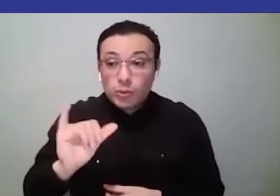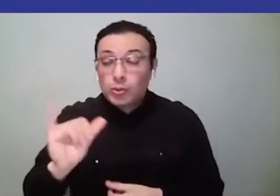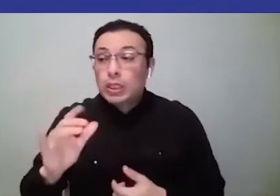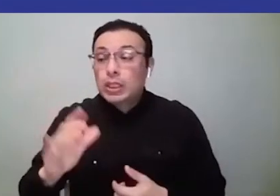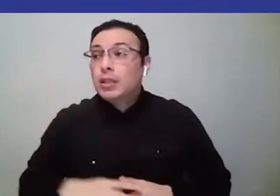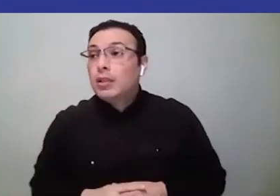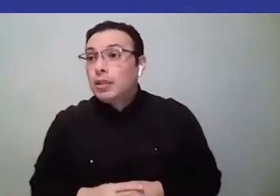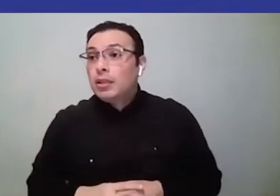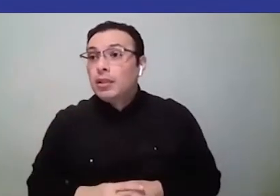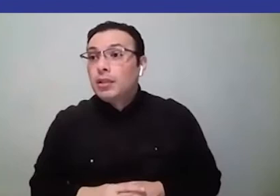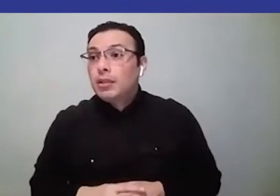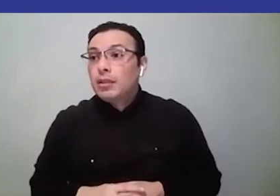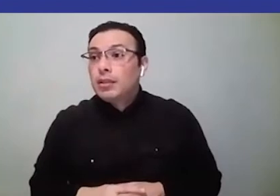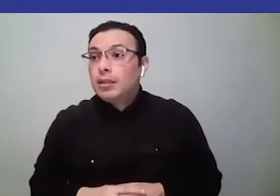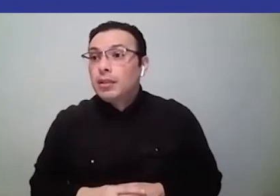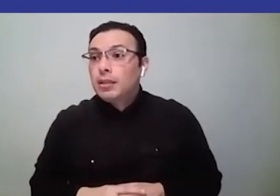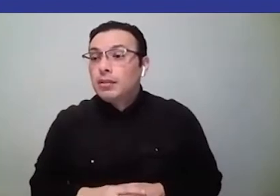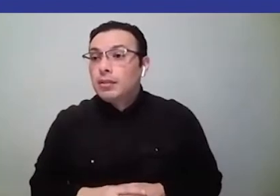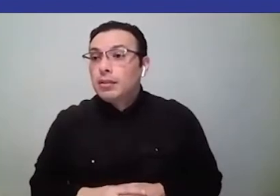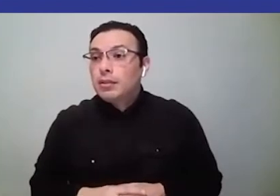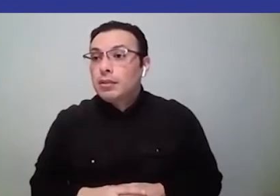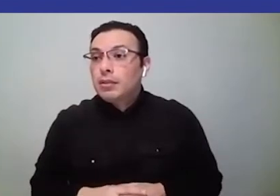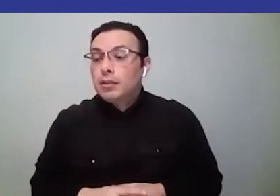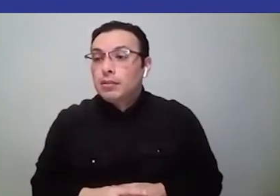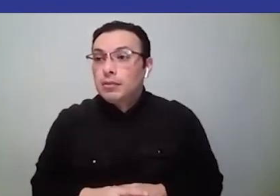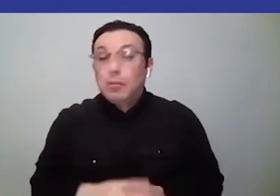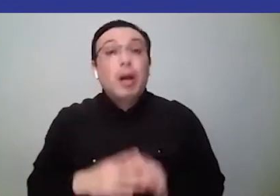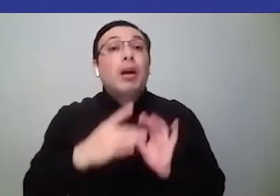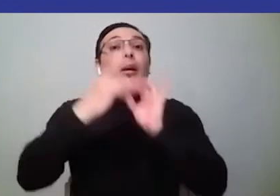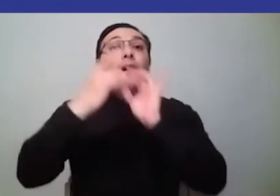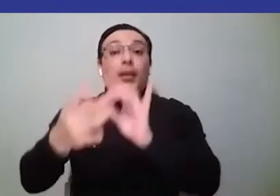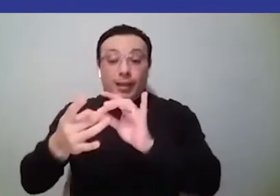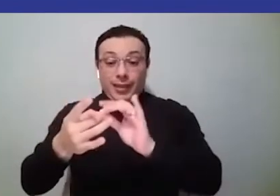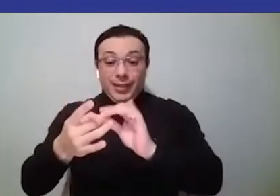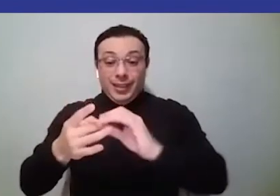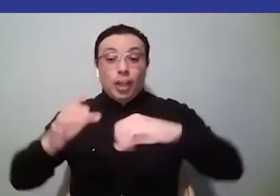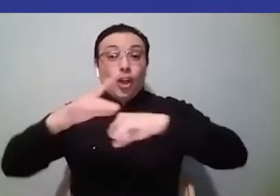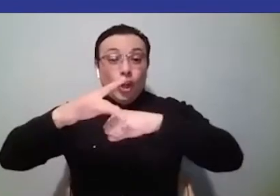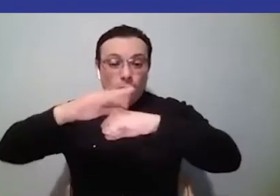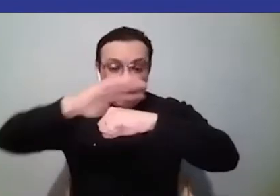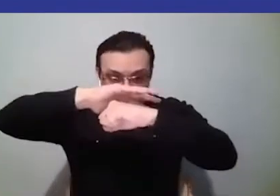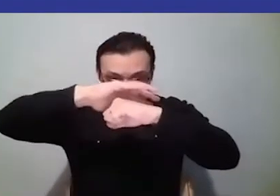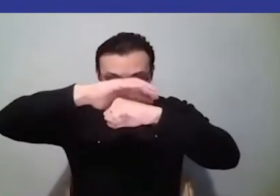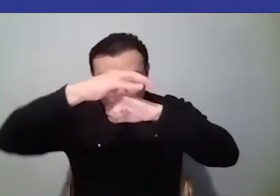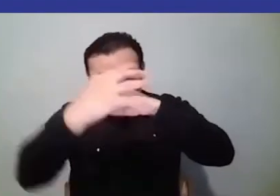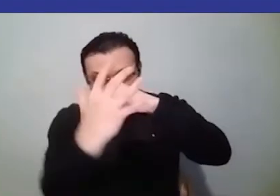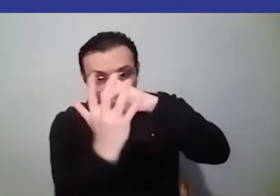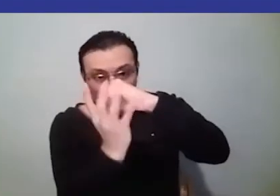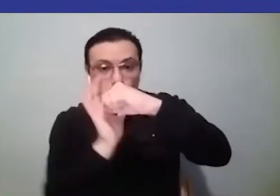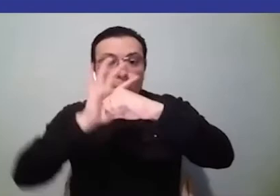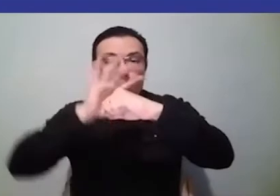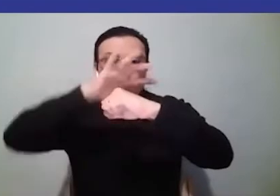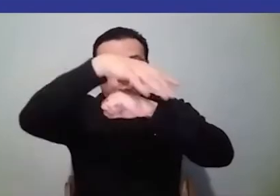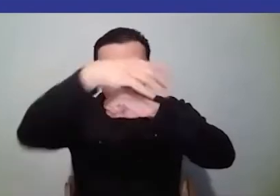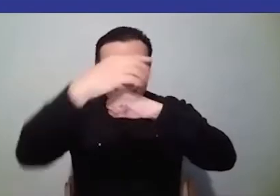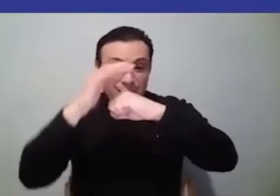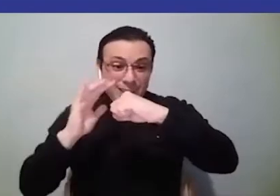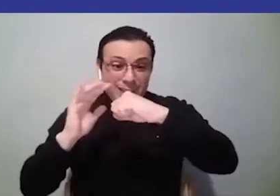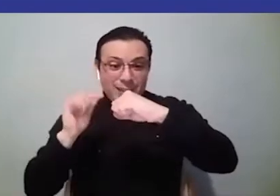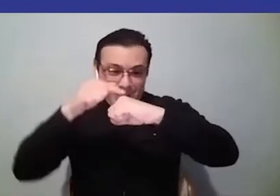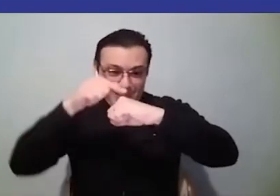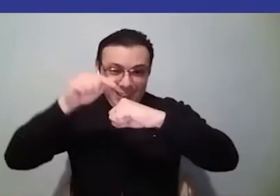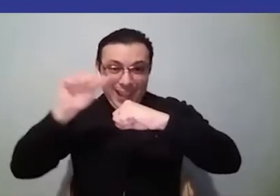the atmospherics, to what we share, again, not only with one another as human kin, but with our more than human kin, all the way